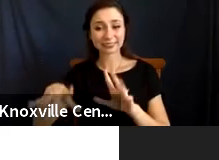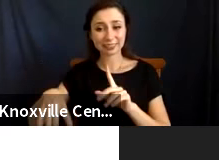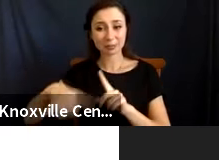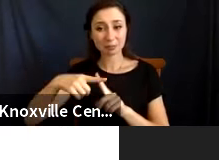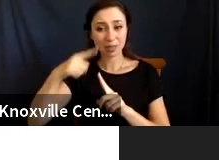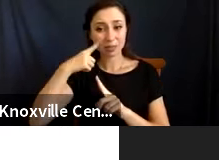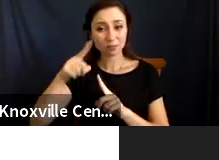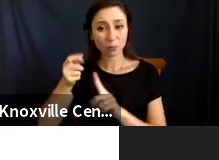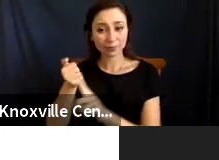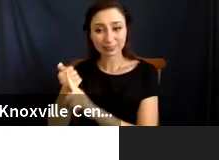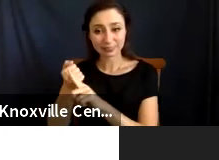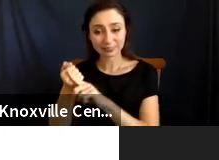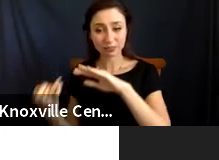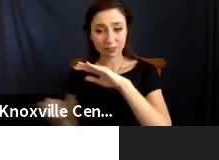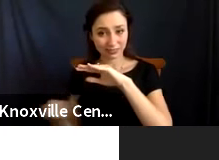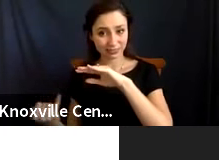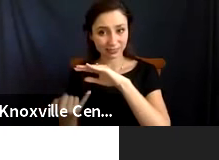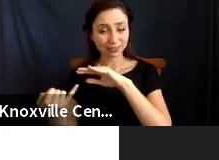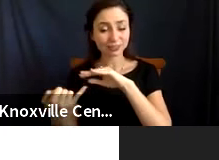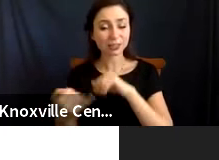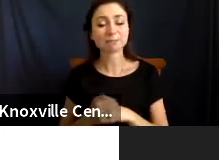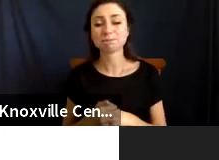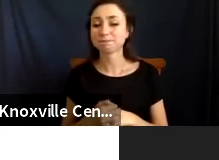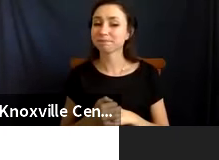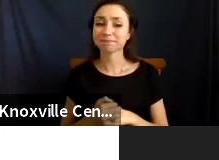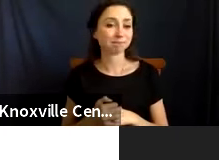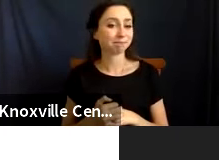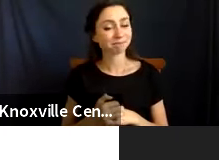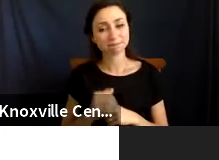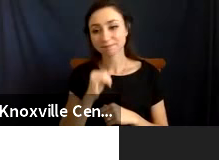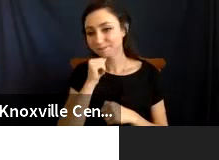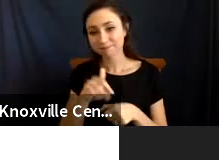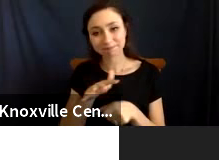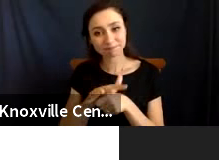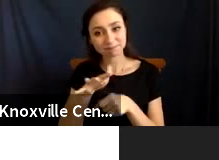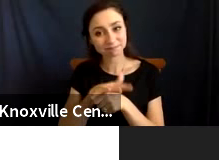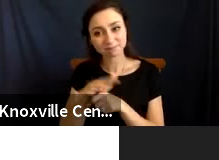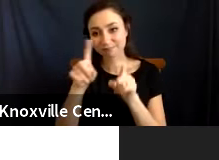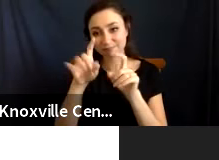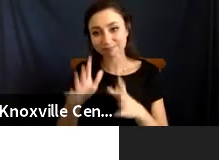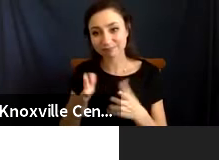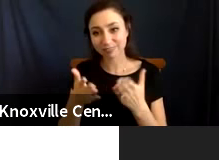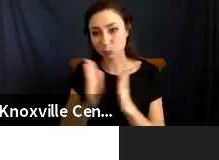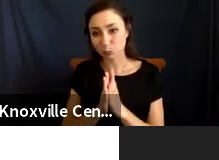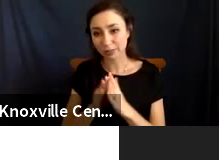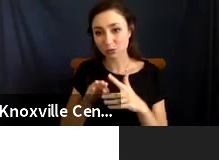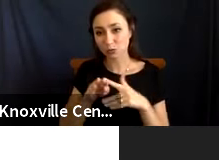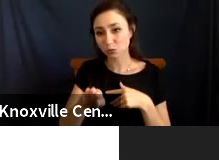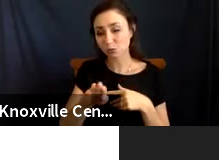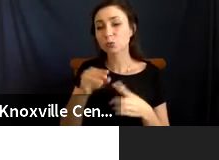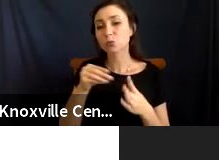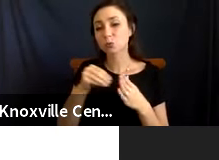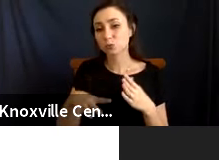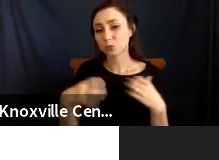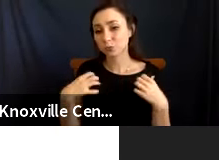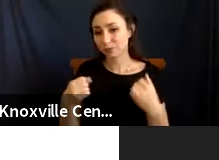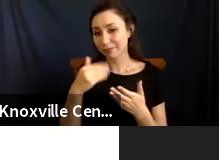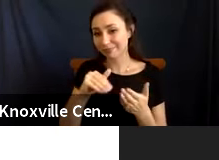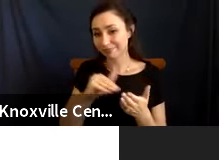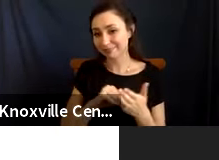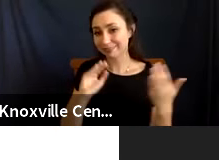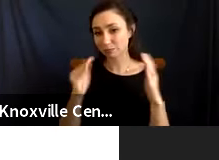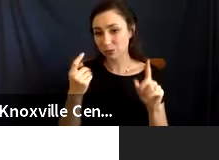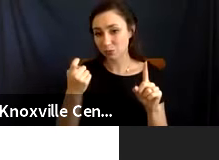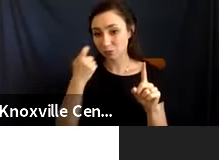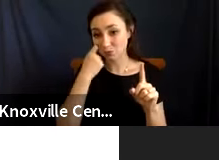forums, the lack of testing that's being requested by students through the Student Health Center now, and when compared to recent